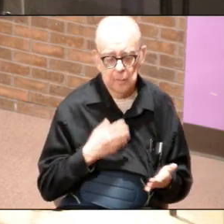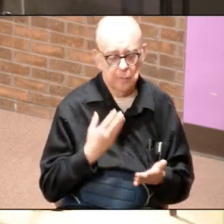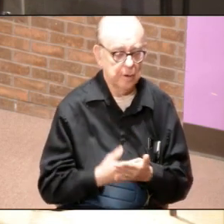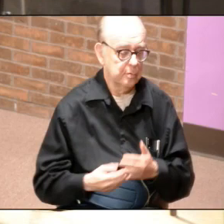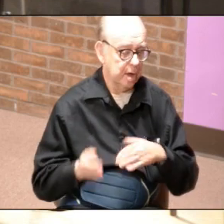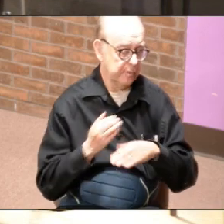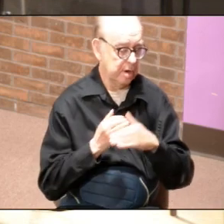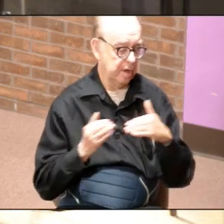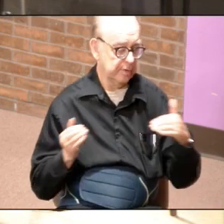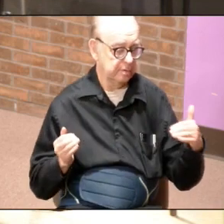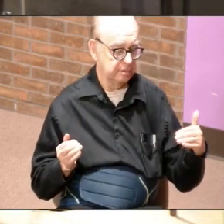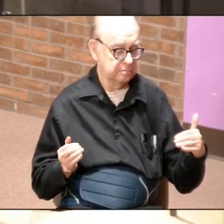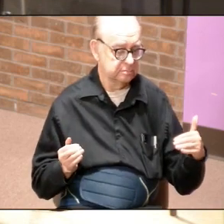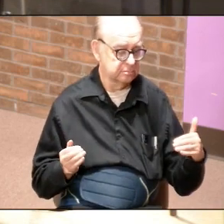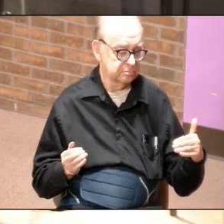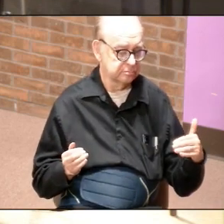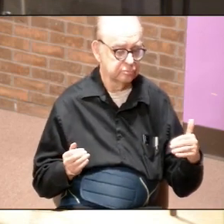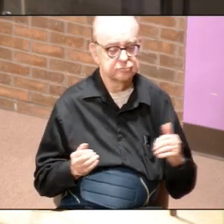to heaven,